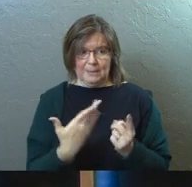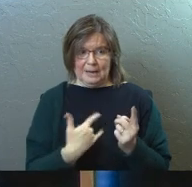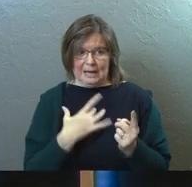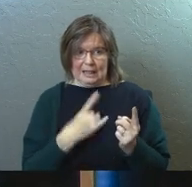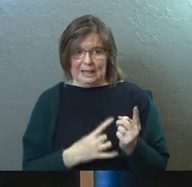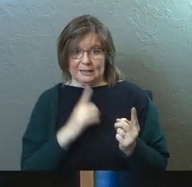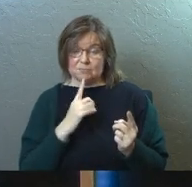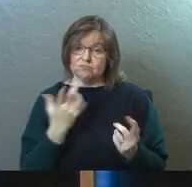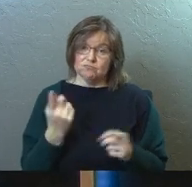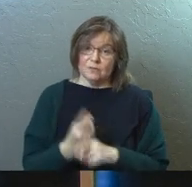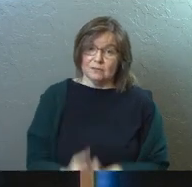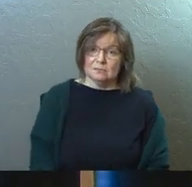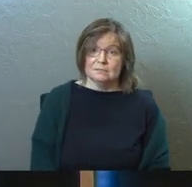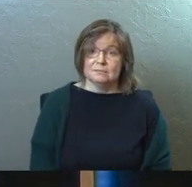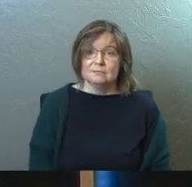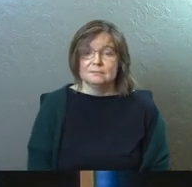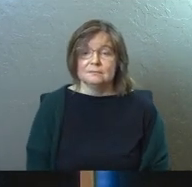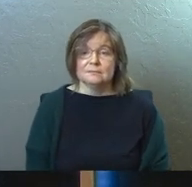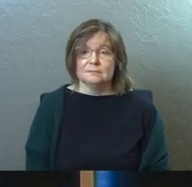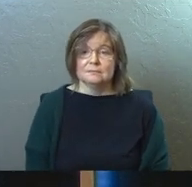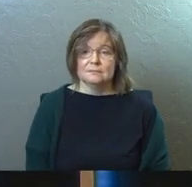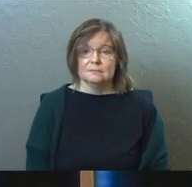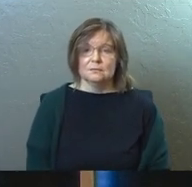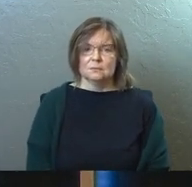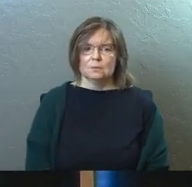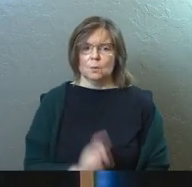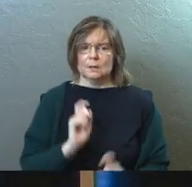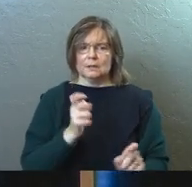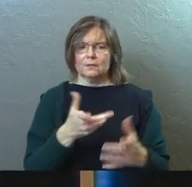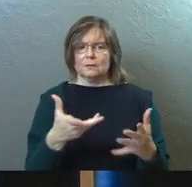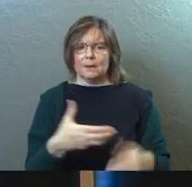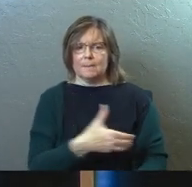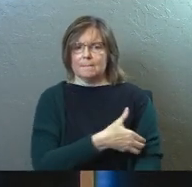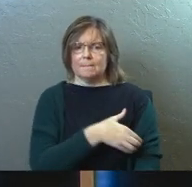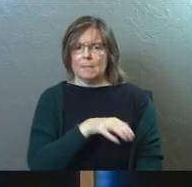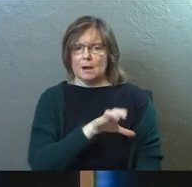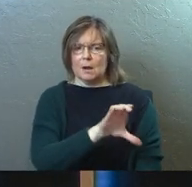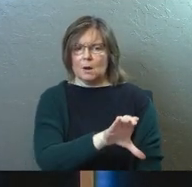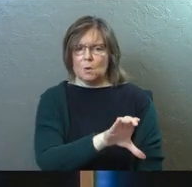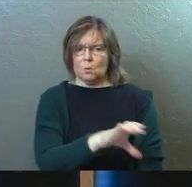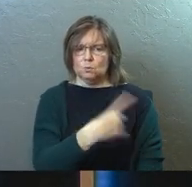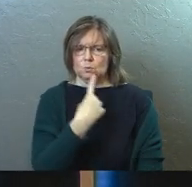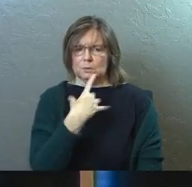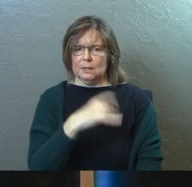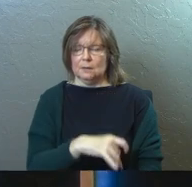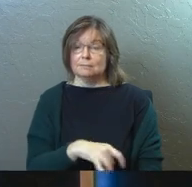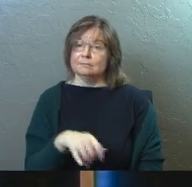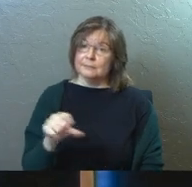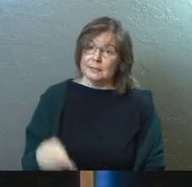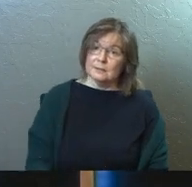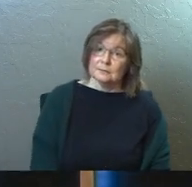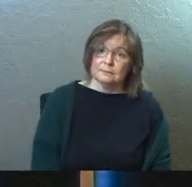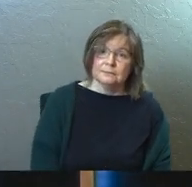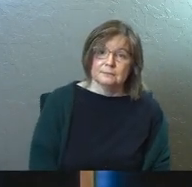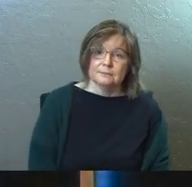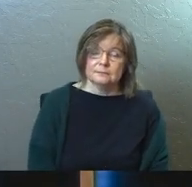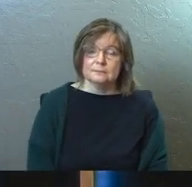like the answer, yes. Well, that gives them a lot of power to say some things,